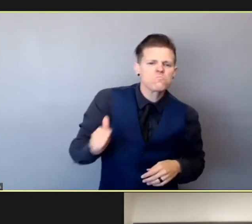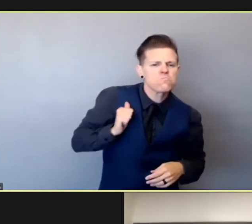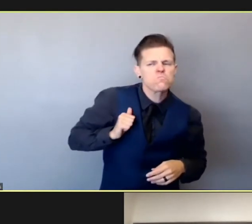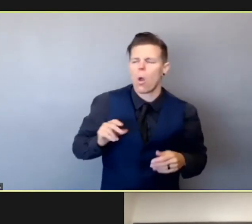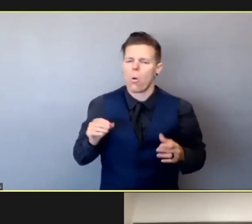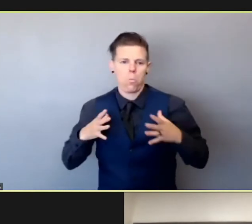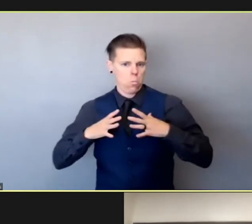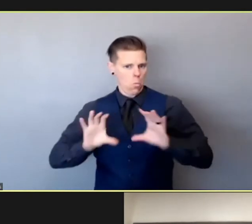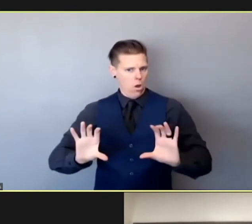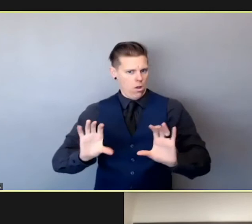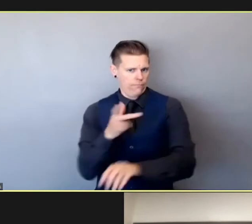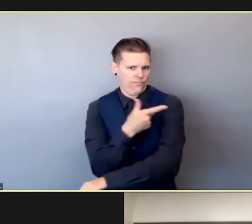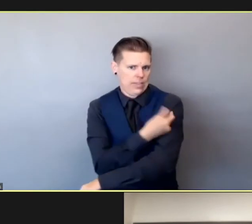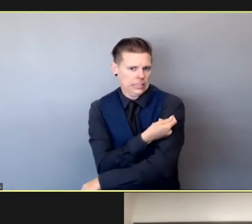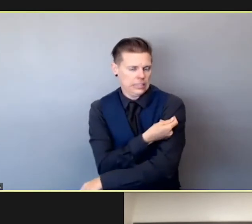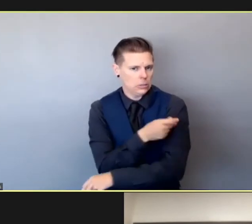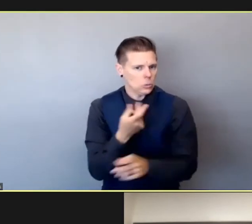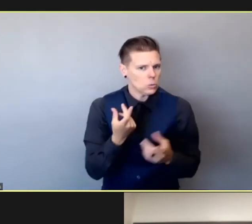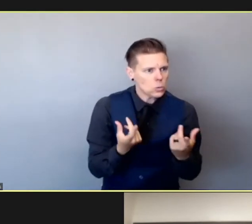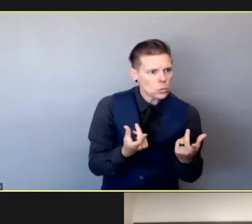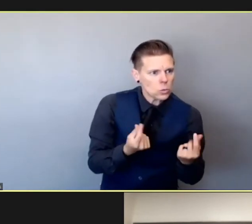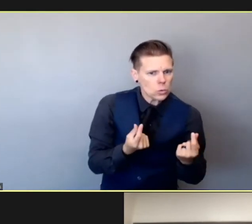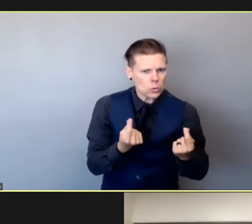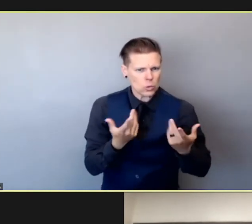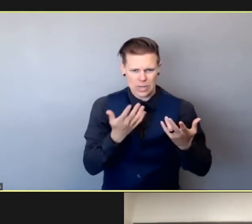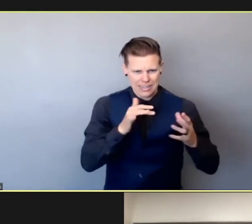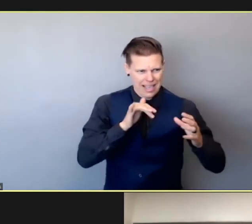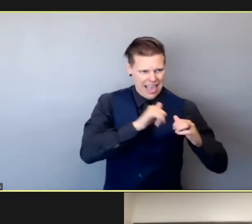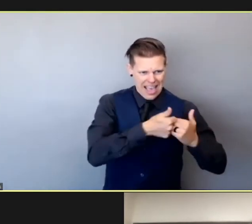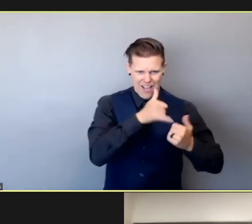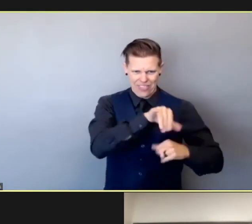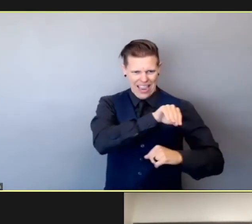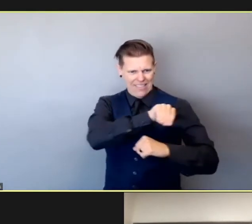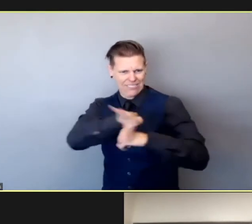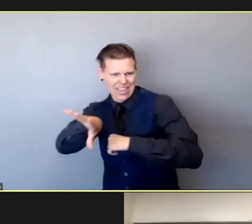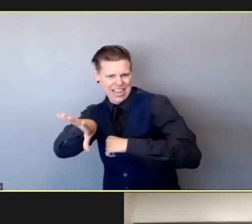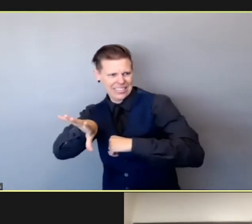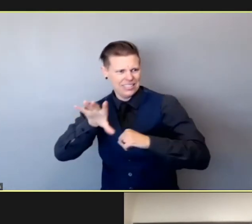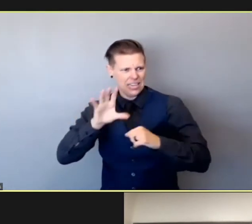what I'm thinking. So does that play into the state's thinking at this point?